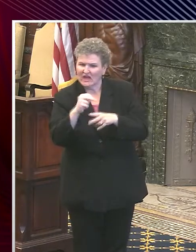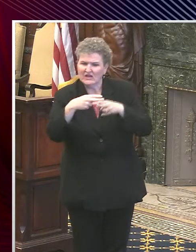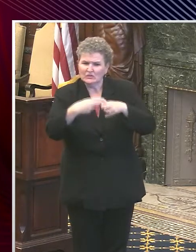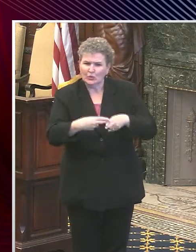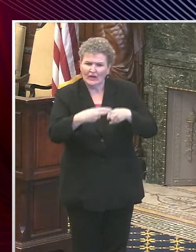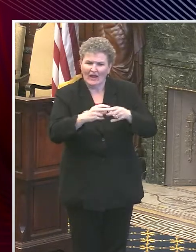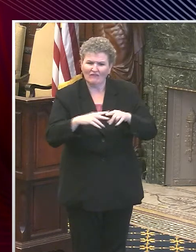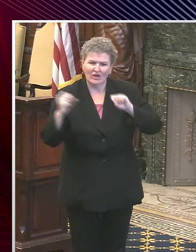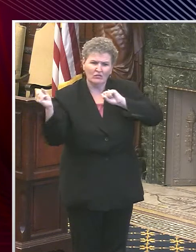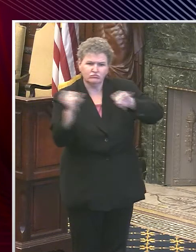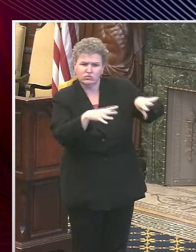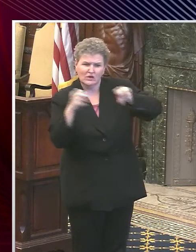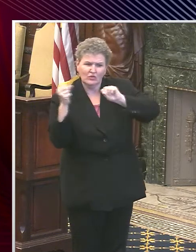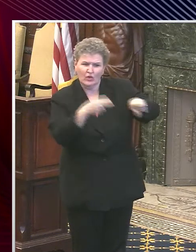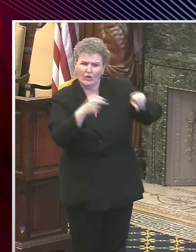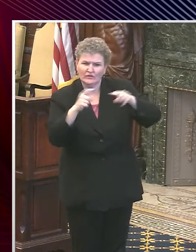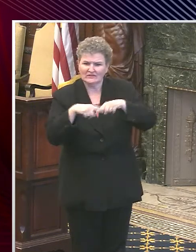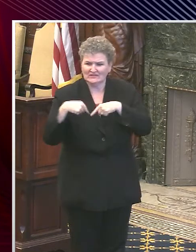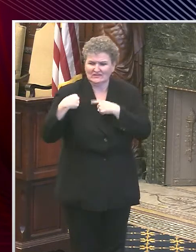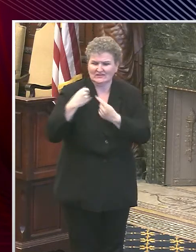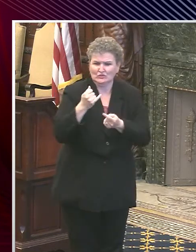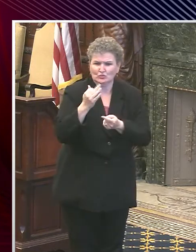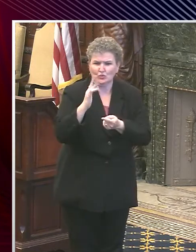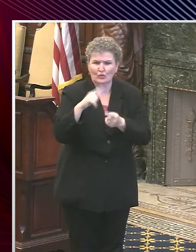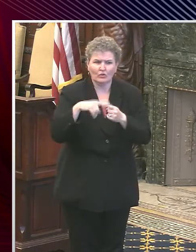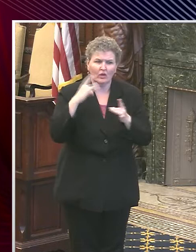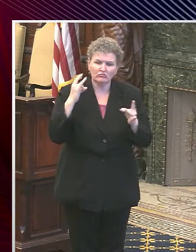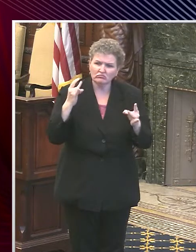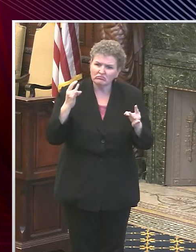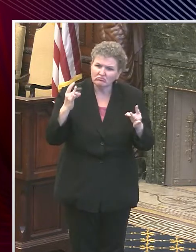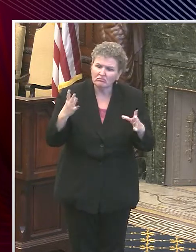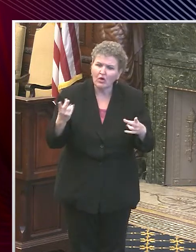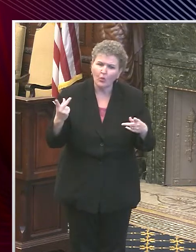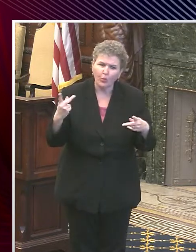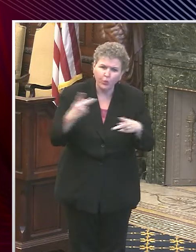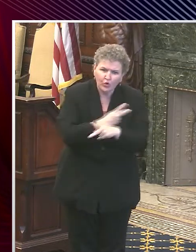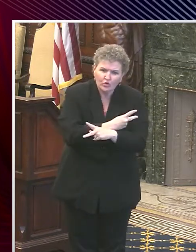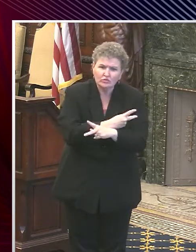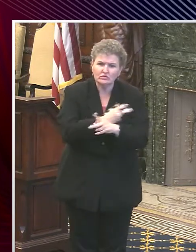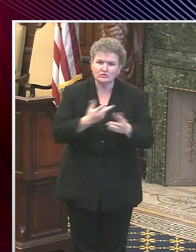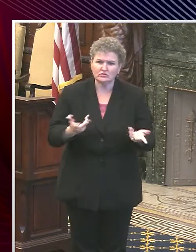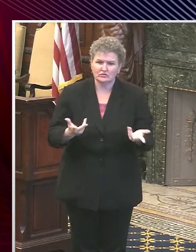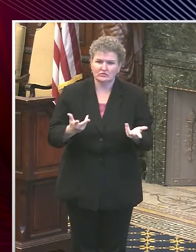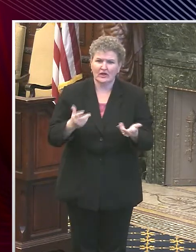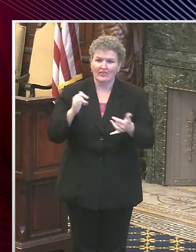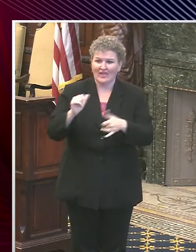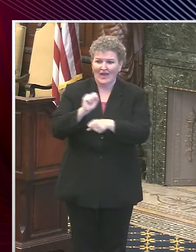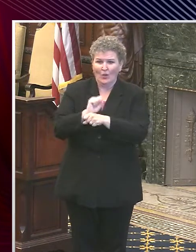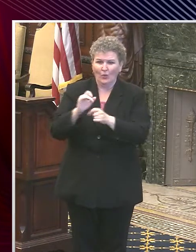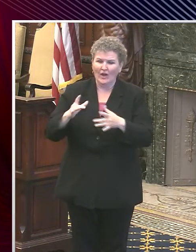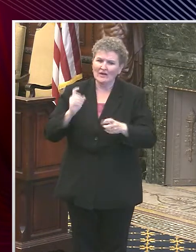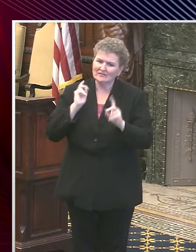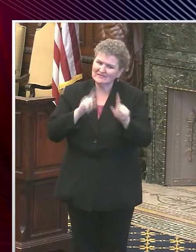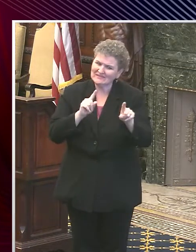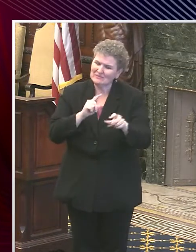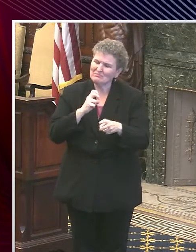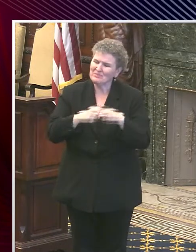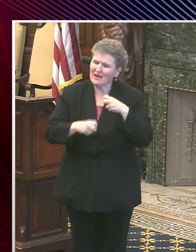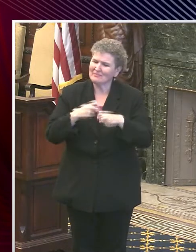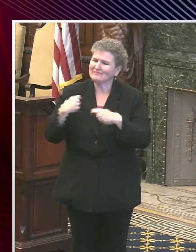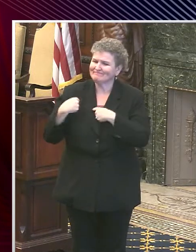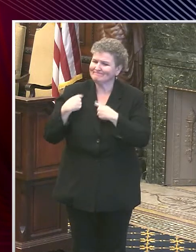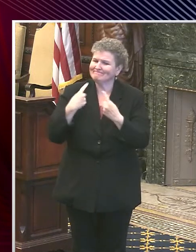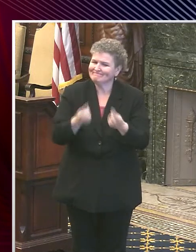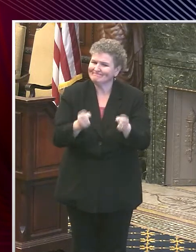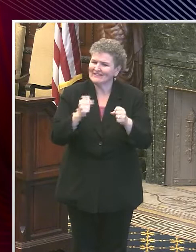when the pandemic hit its height. Attendance has also been a challenge. The lines that you see presented in front of